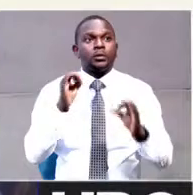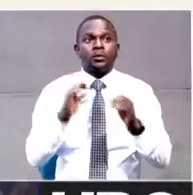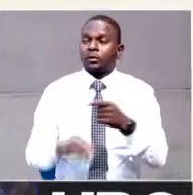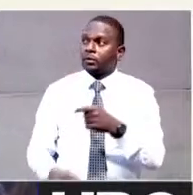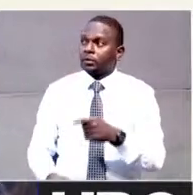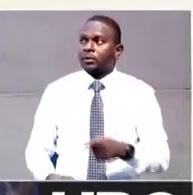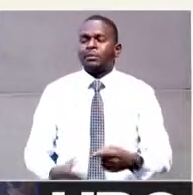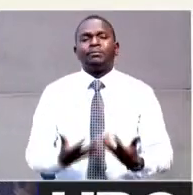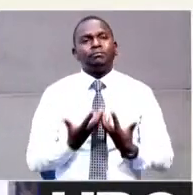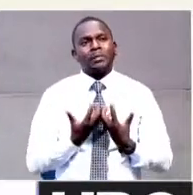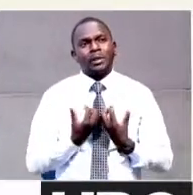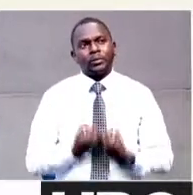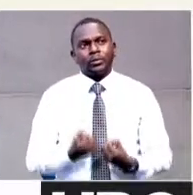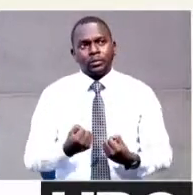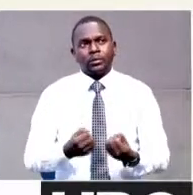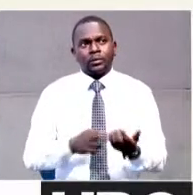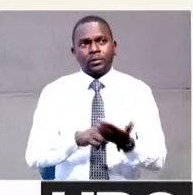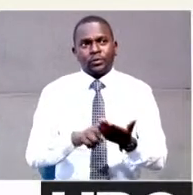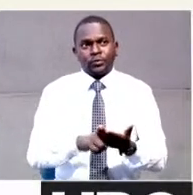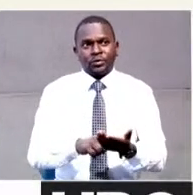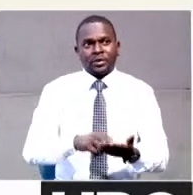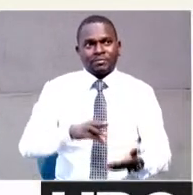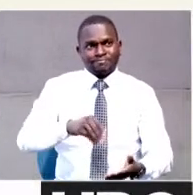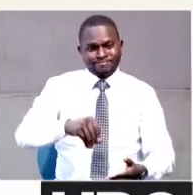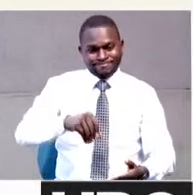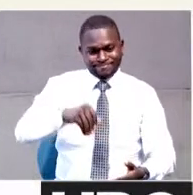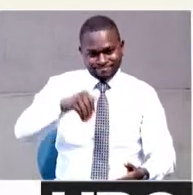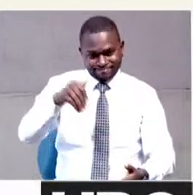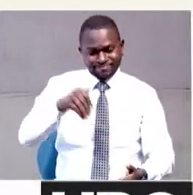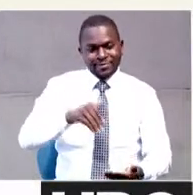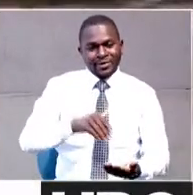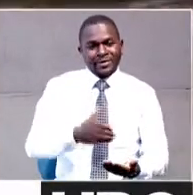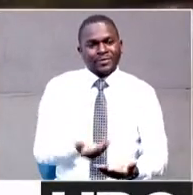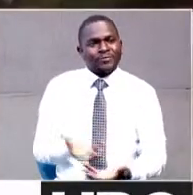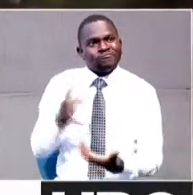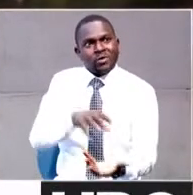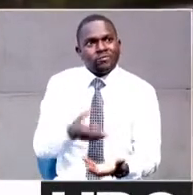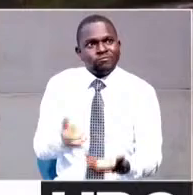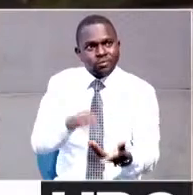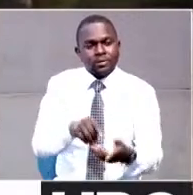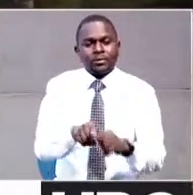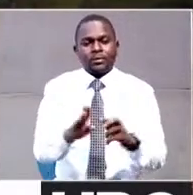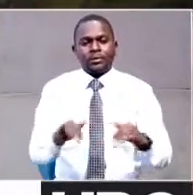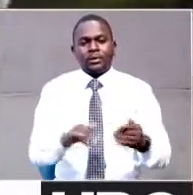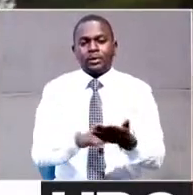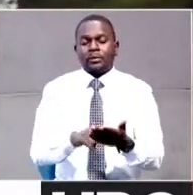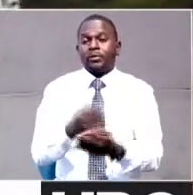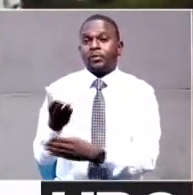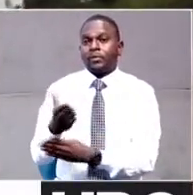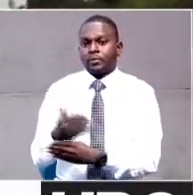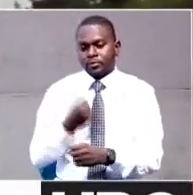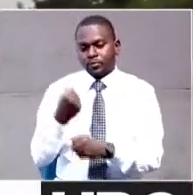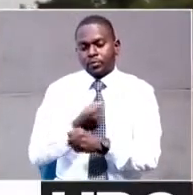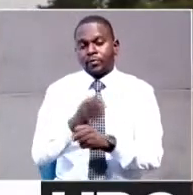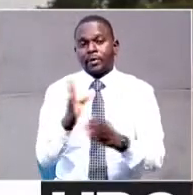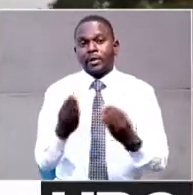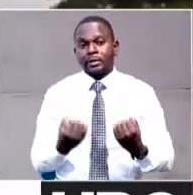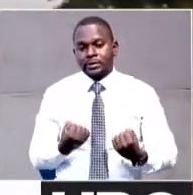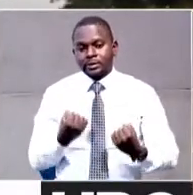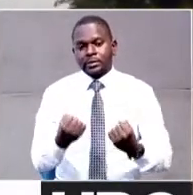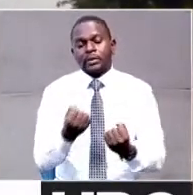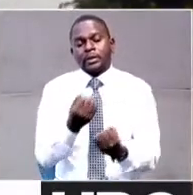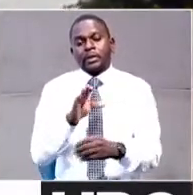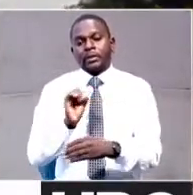my dismay, they're using mud to fill the potholes. Government, through Ministry of Works and Transport,